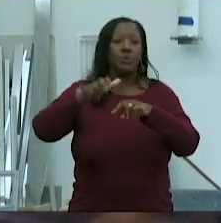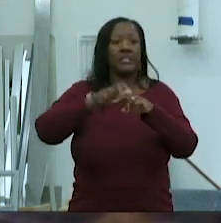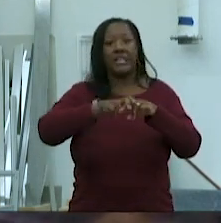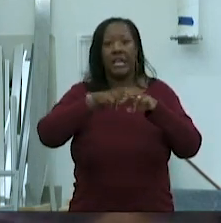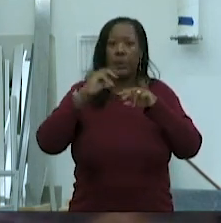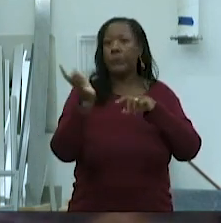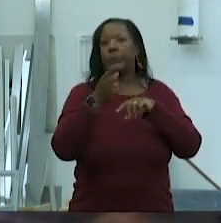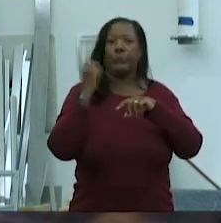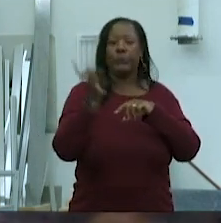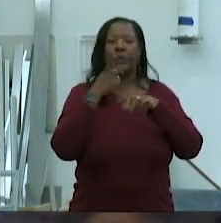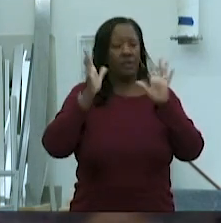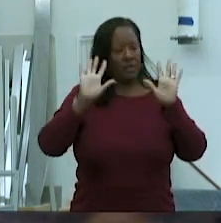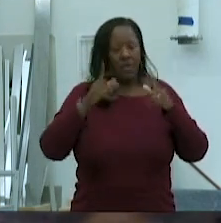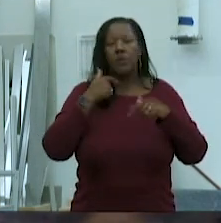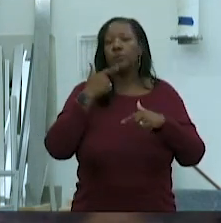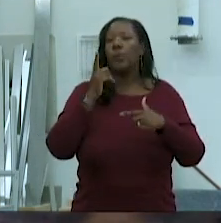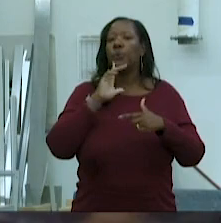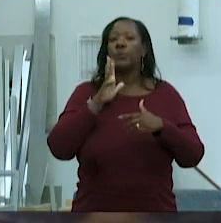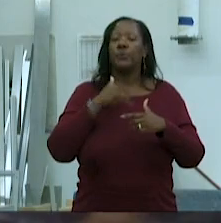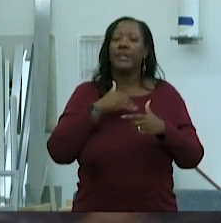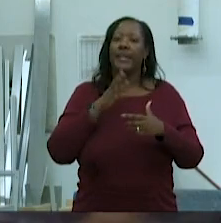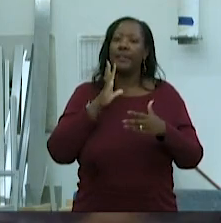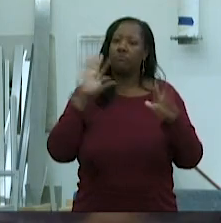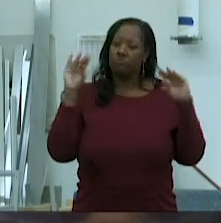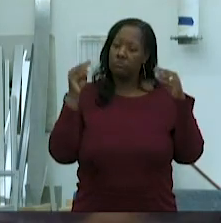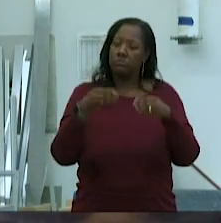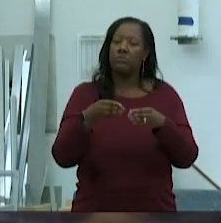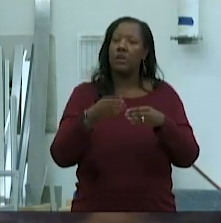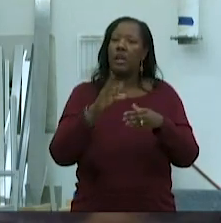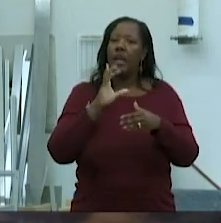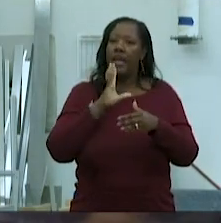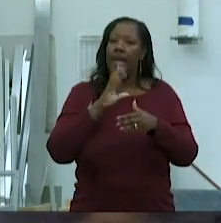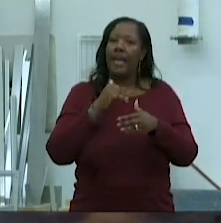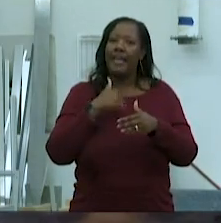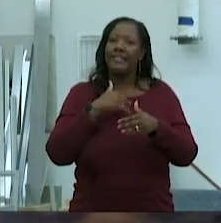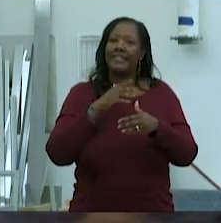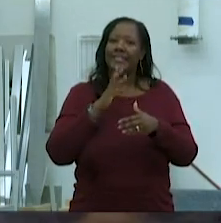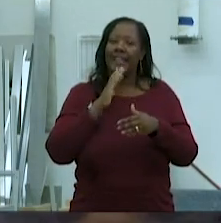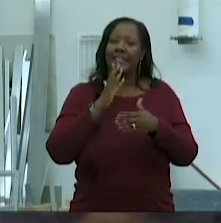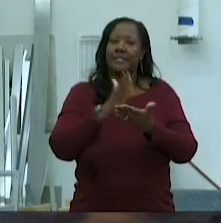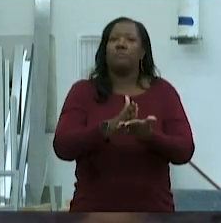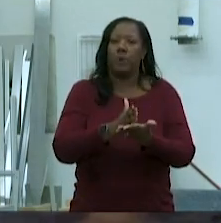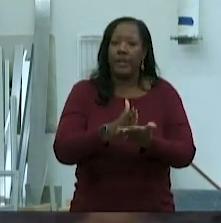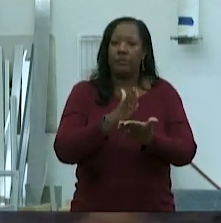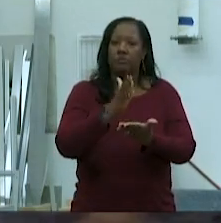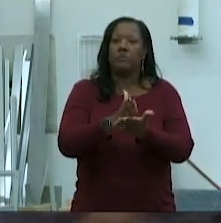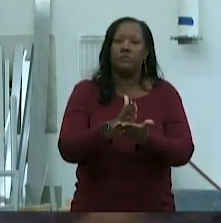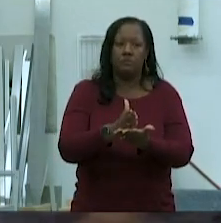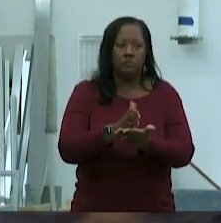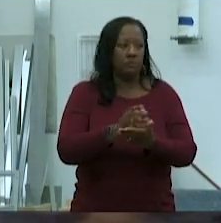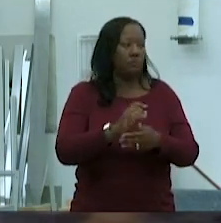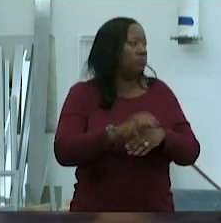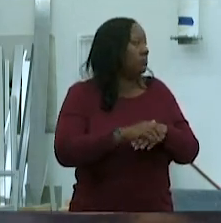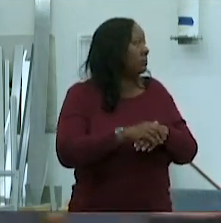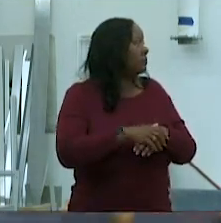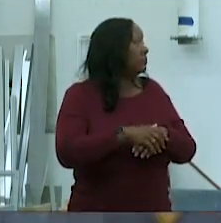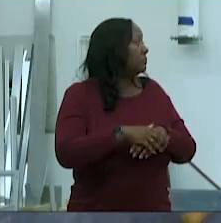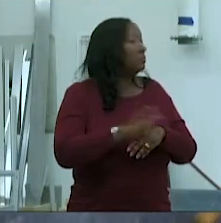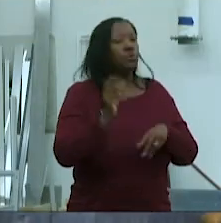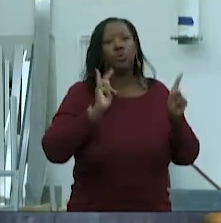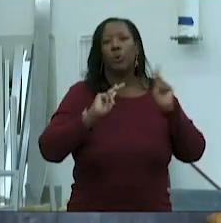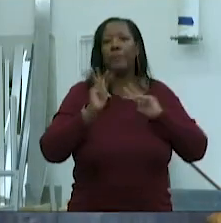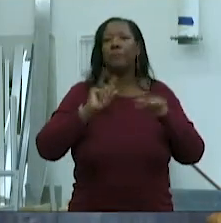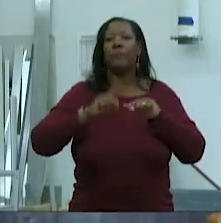So you can tune in the basically acts like a brake so that people don't go